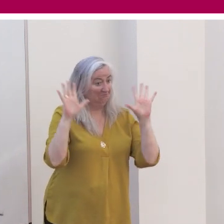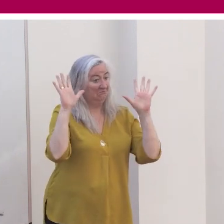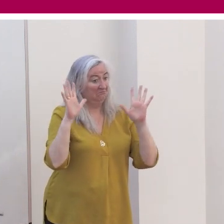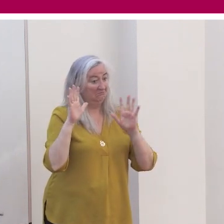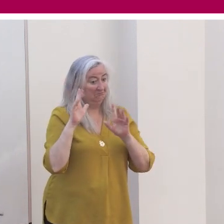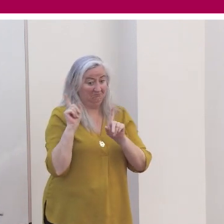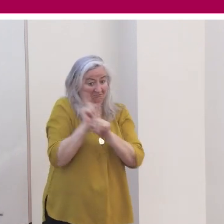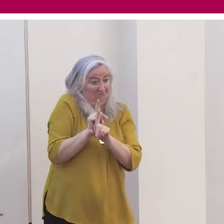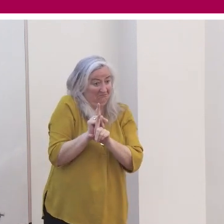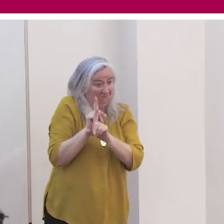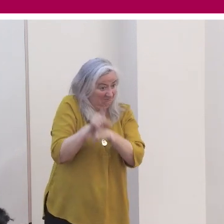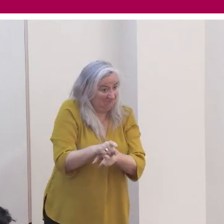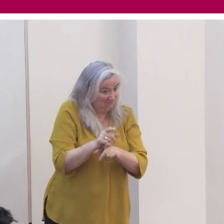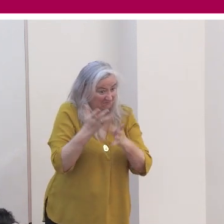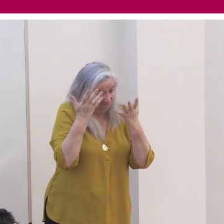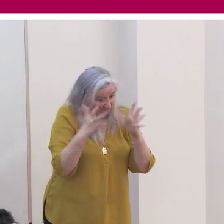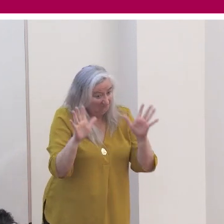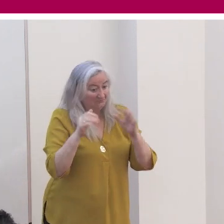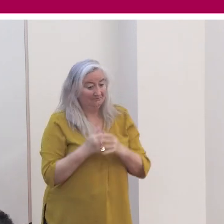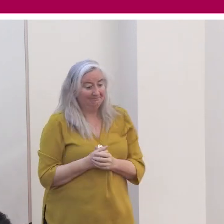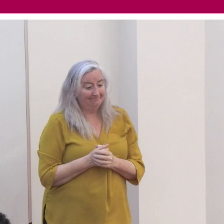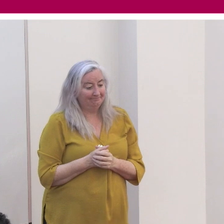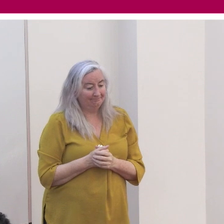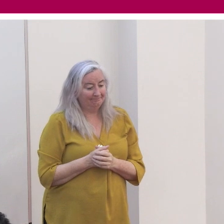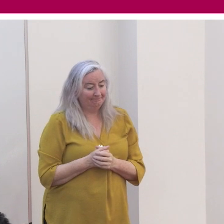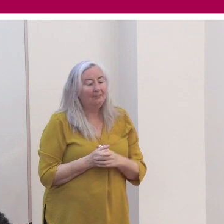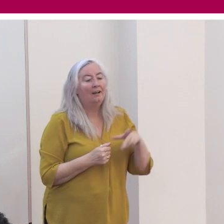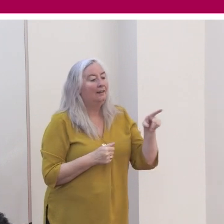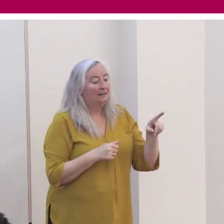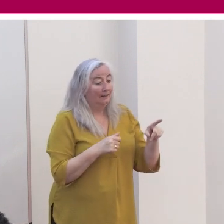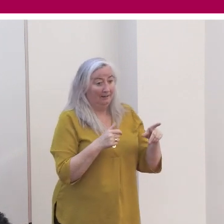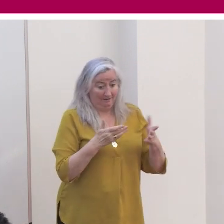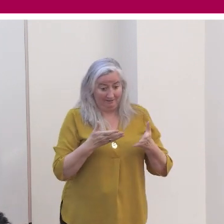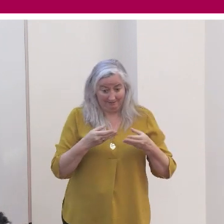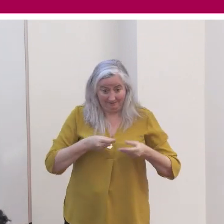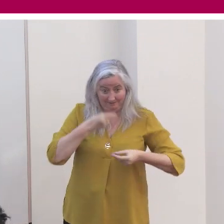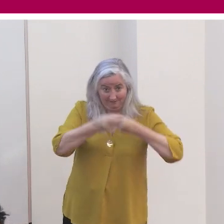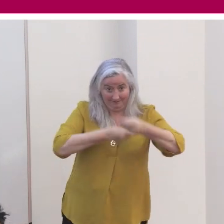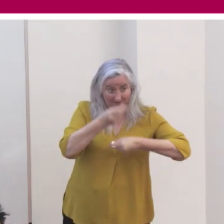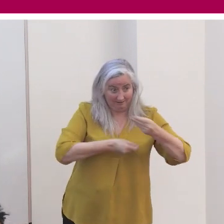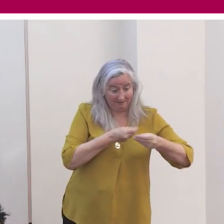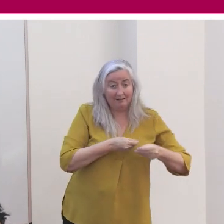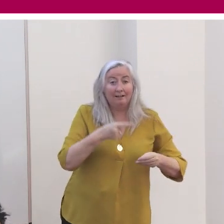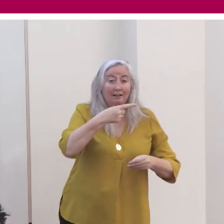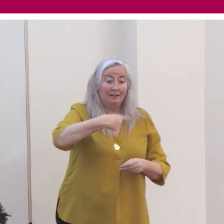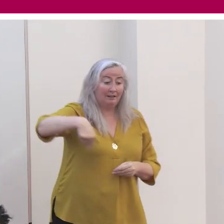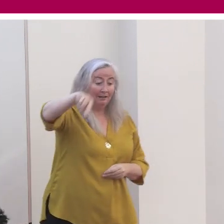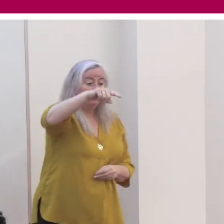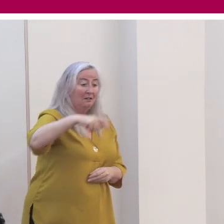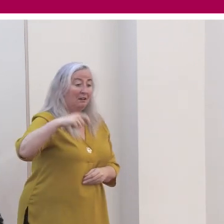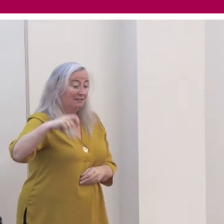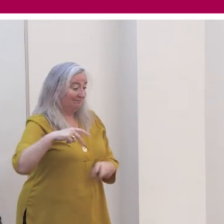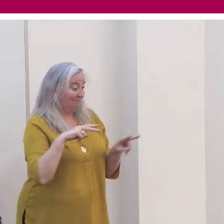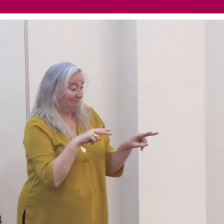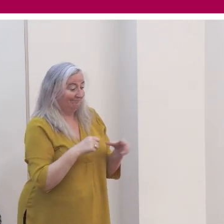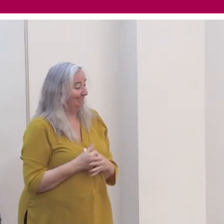testimony from a Hungarian woman, self-advocate, also shows again the risk